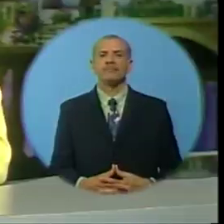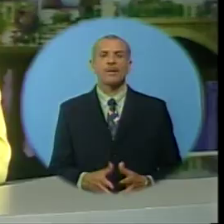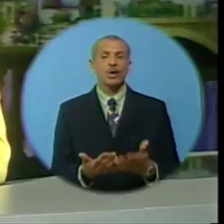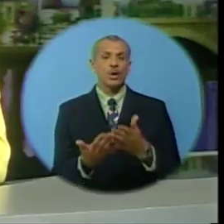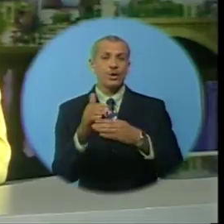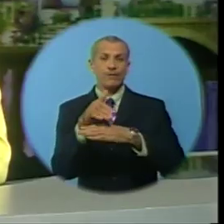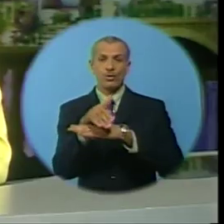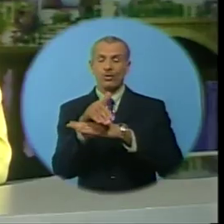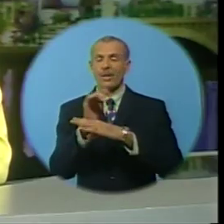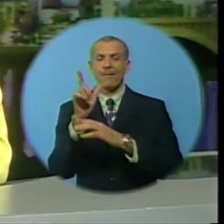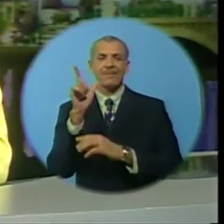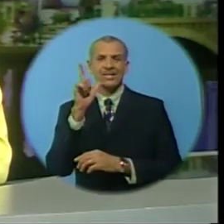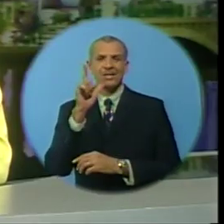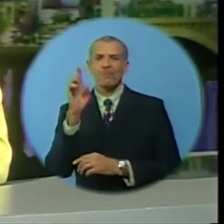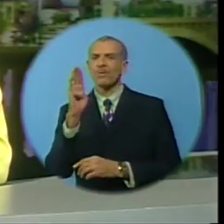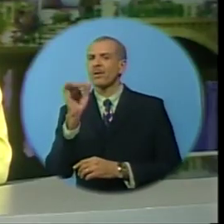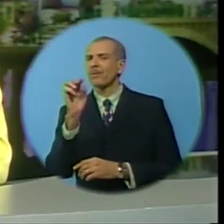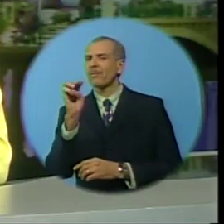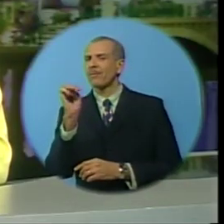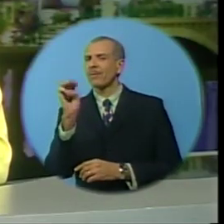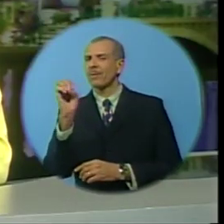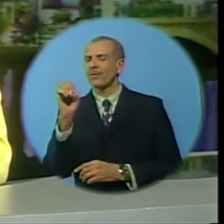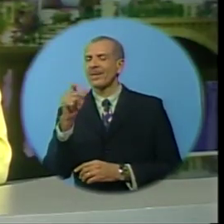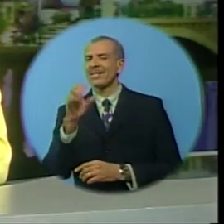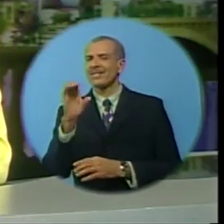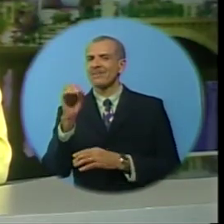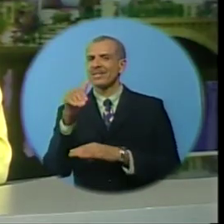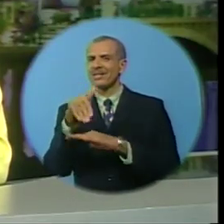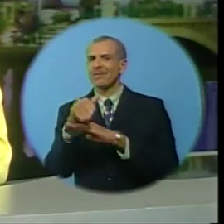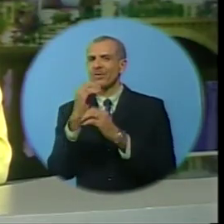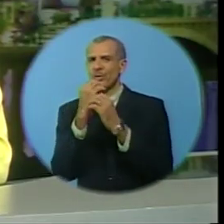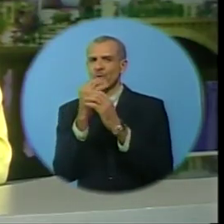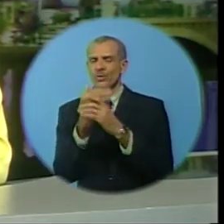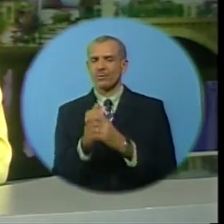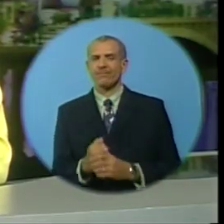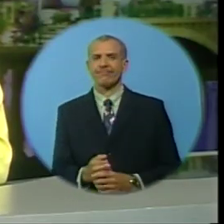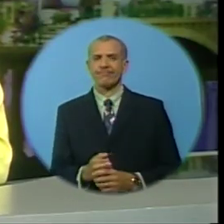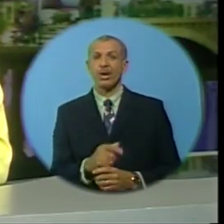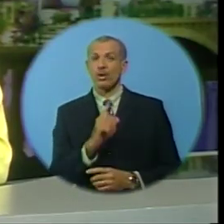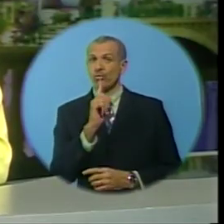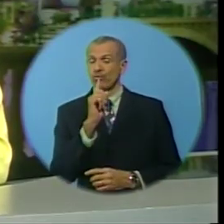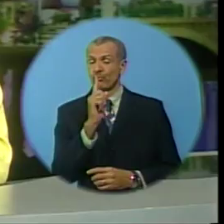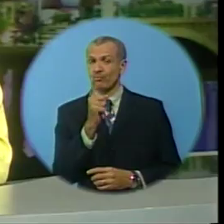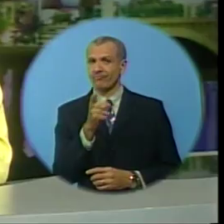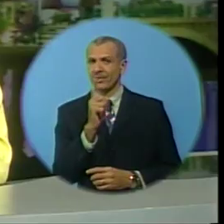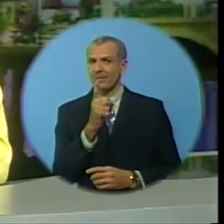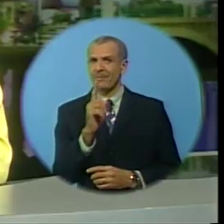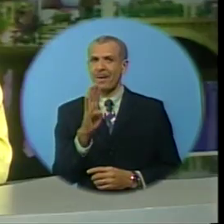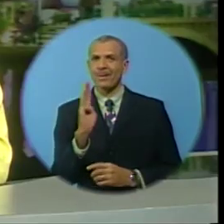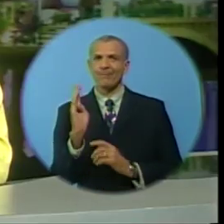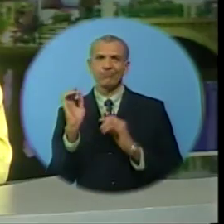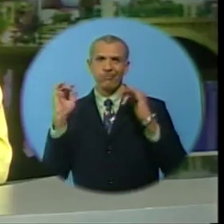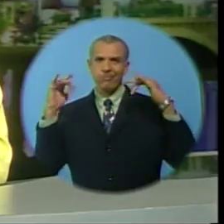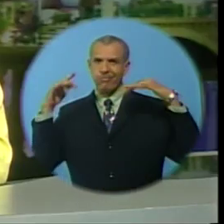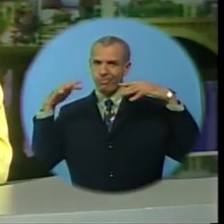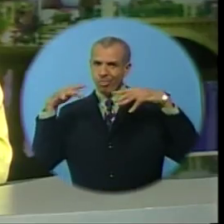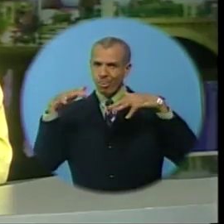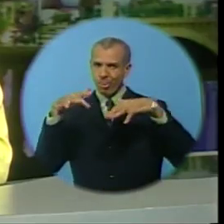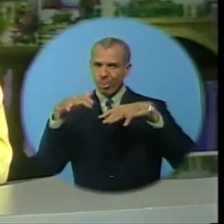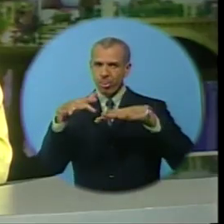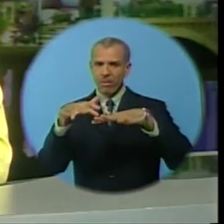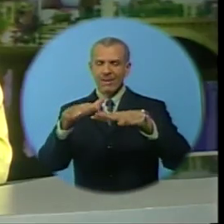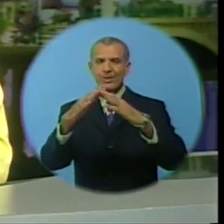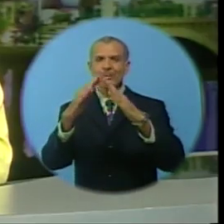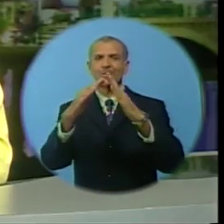Good evening to you. I'm Lisa Broom with the CBC Evening News. Well, true to form, Barbadians flooded stores across the island